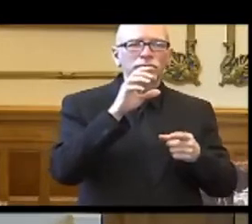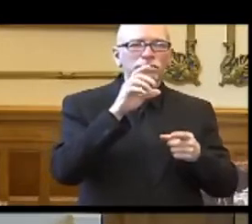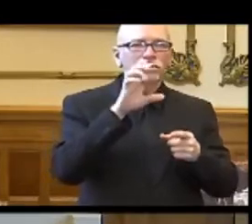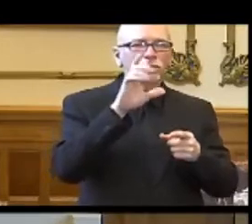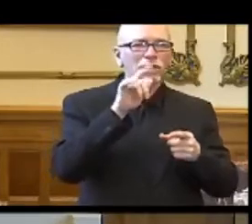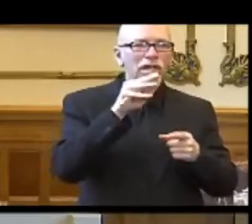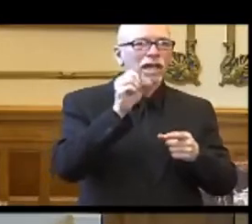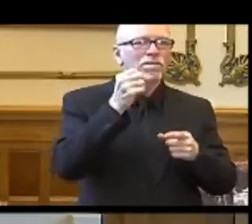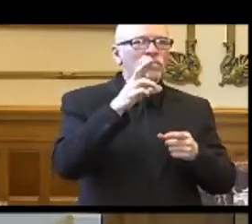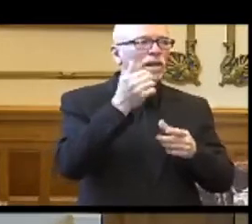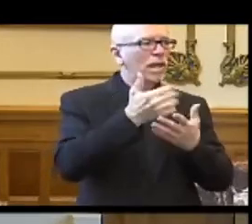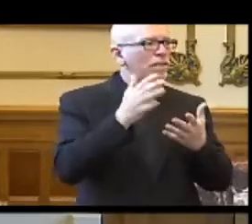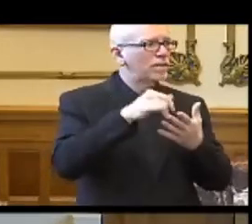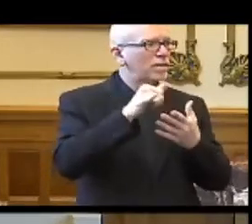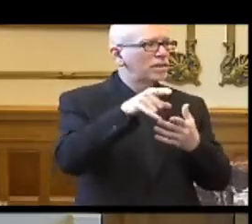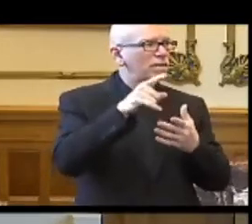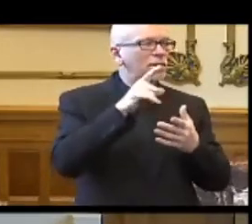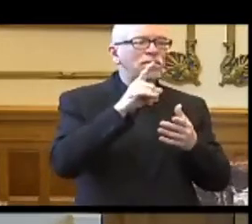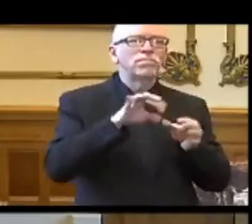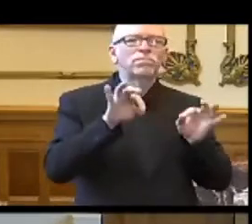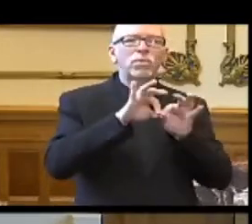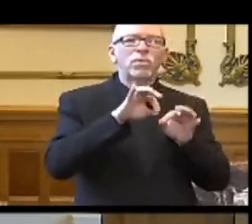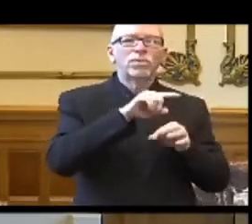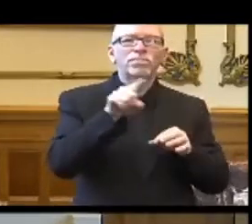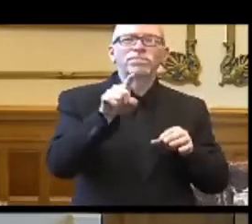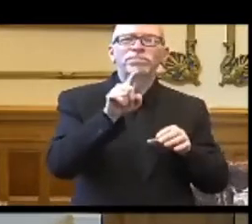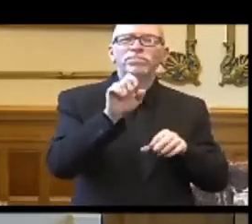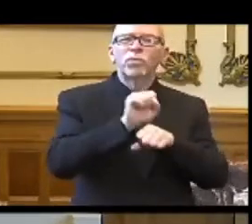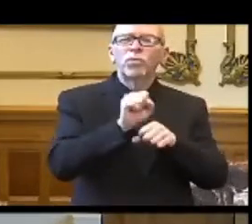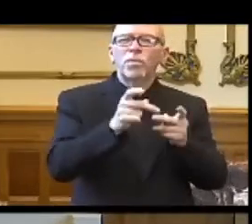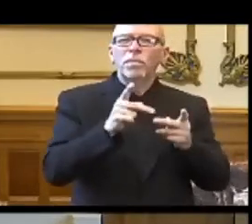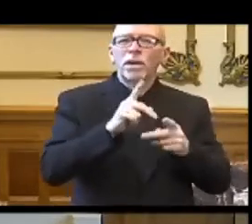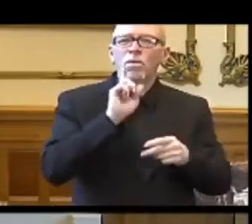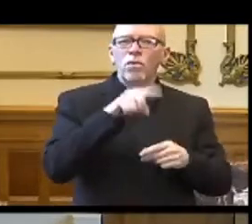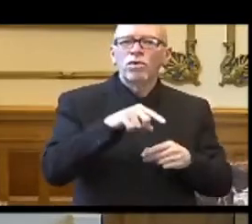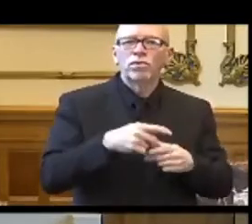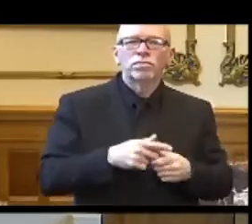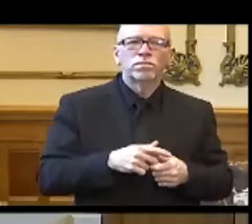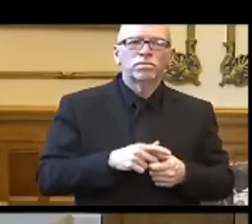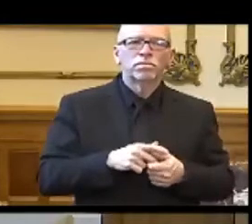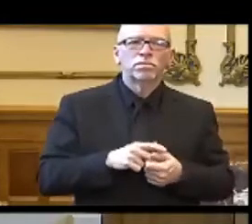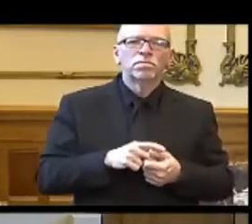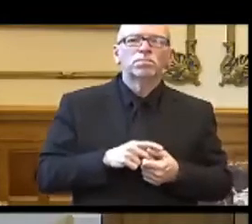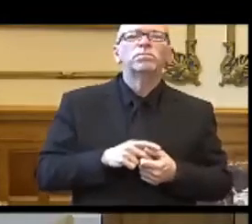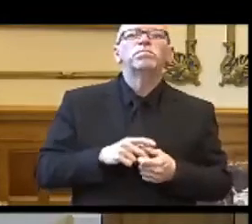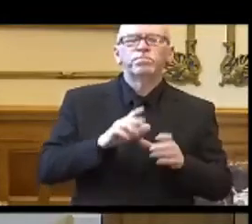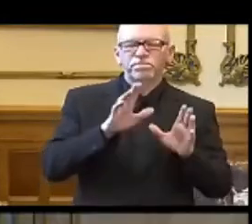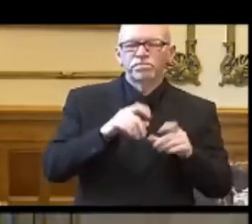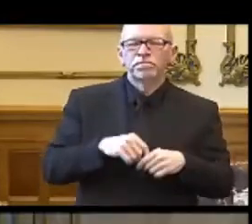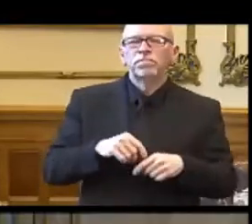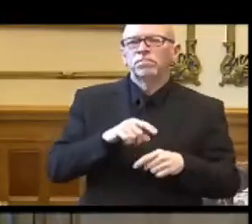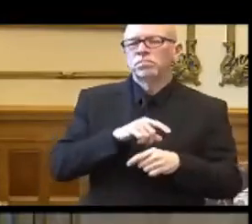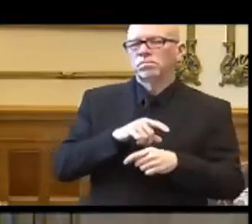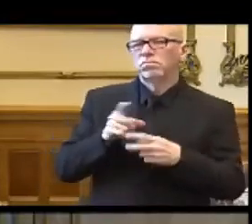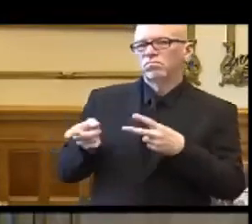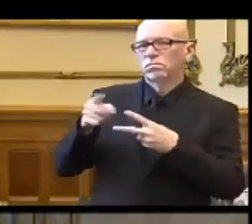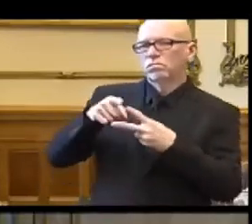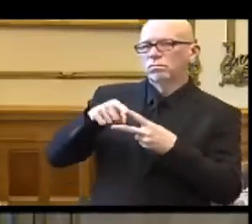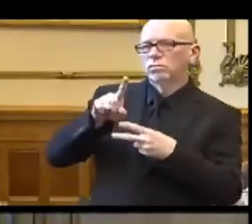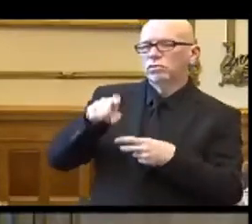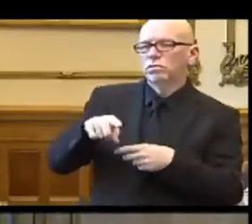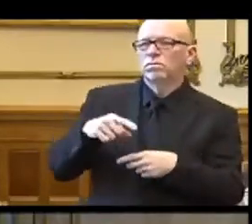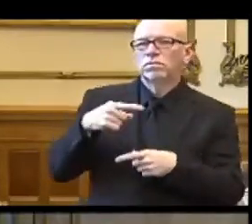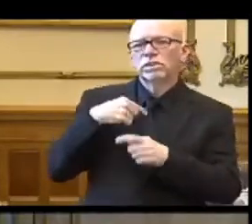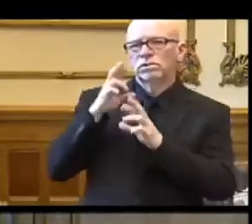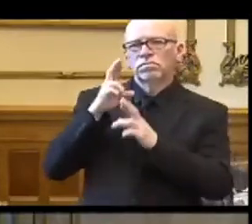for businesses that may be violating those essential workplace orders? So first of all, I respect